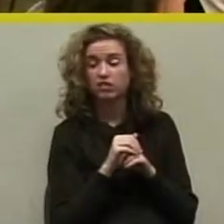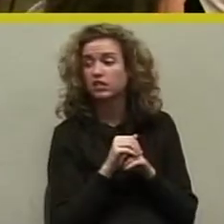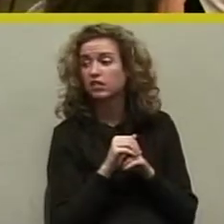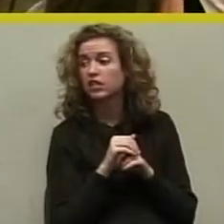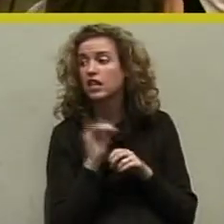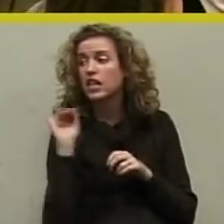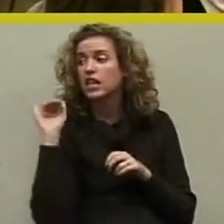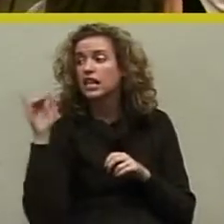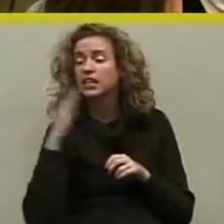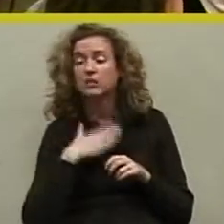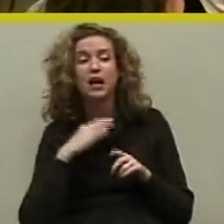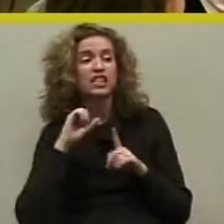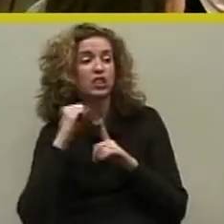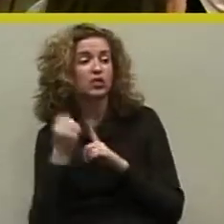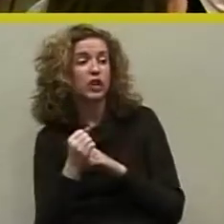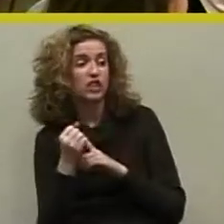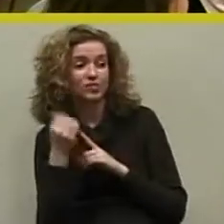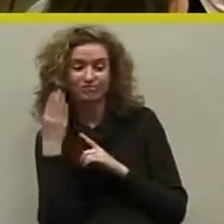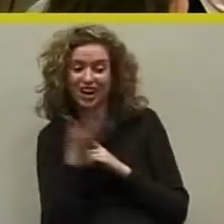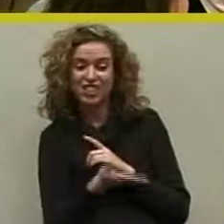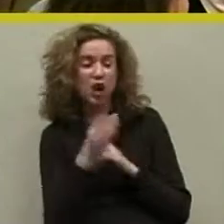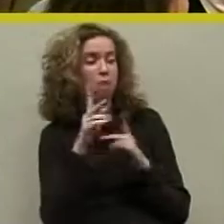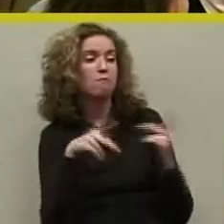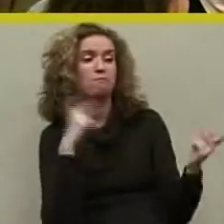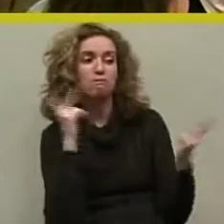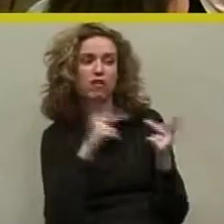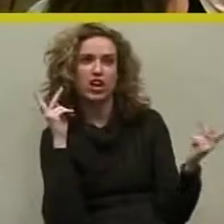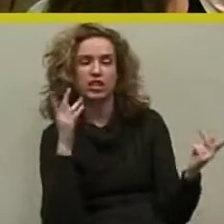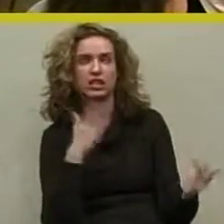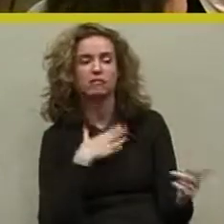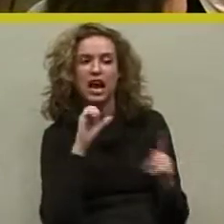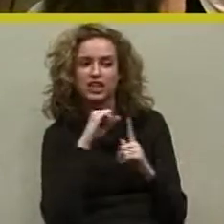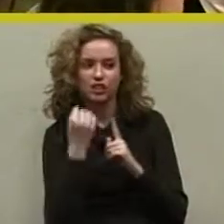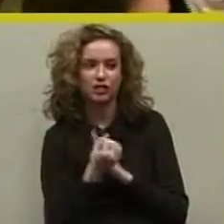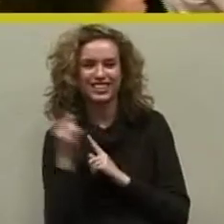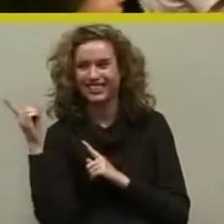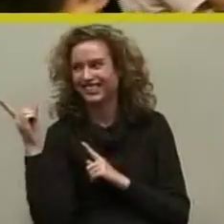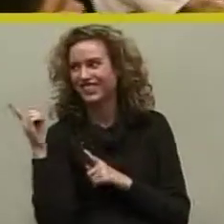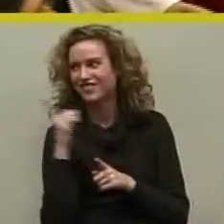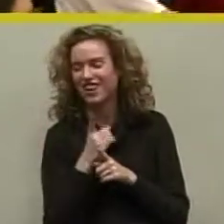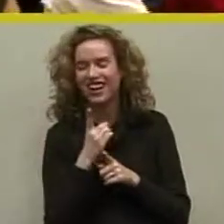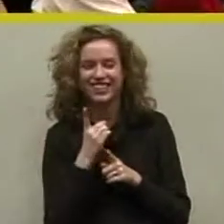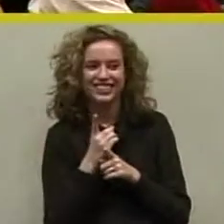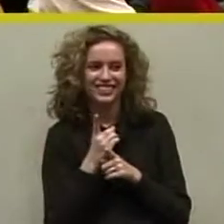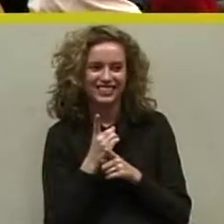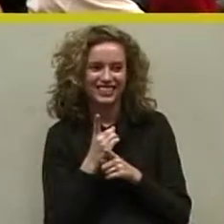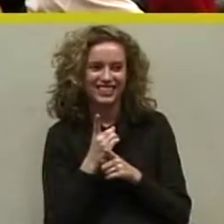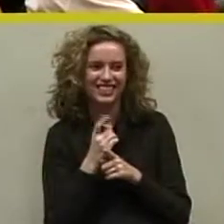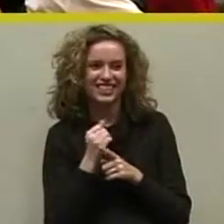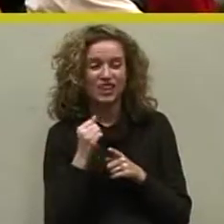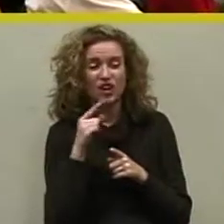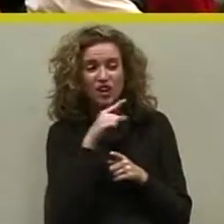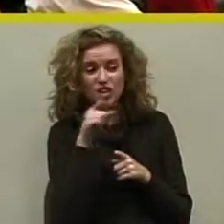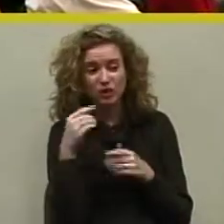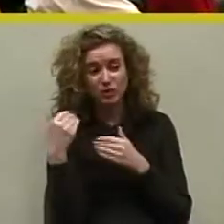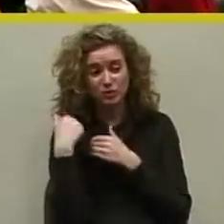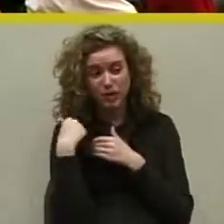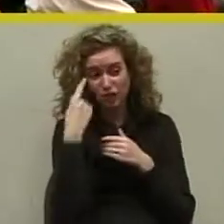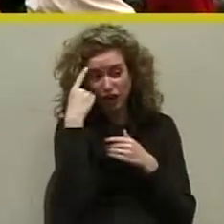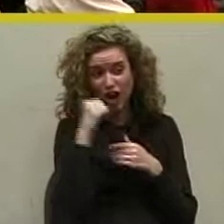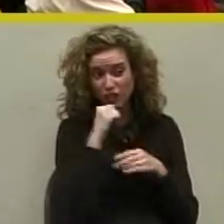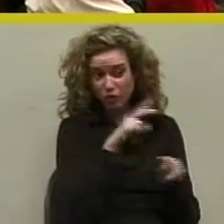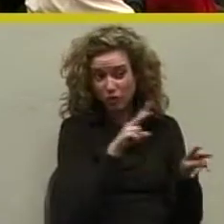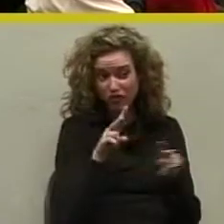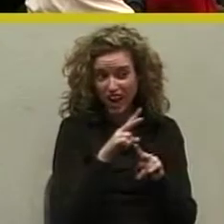That's my situation right there. Fix that and I'm all right? Fix that and life is good. Are you guys responsible for unsupervised